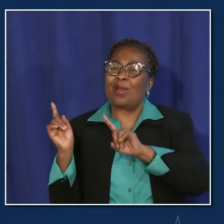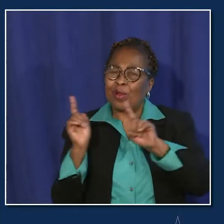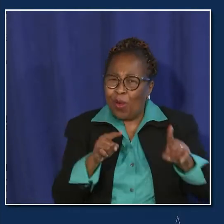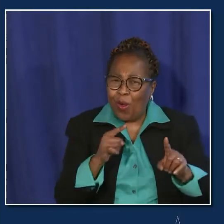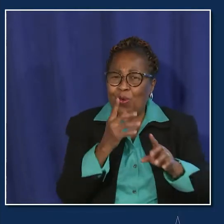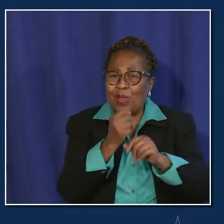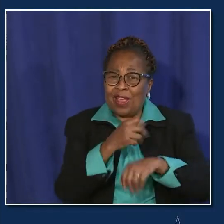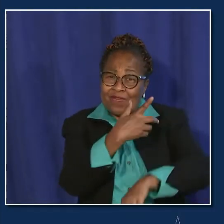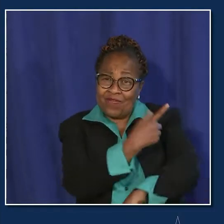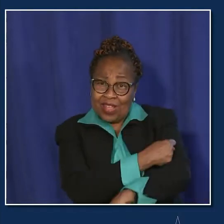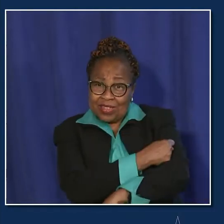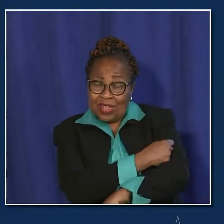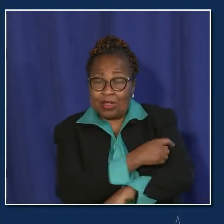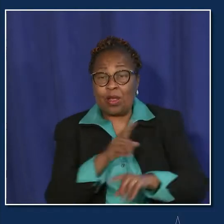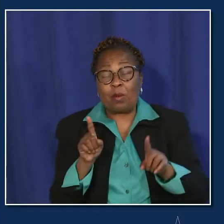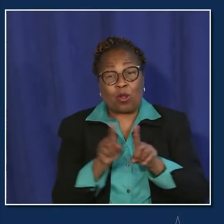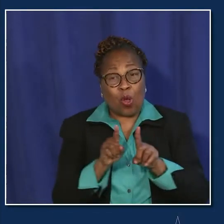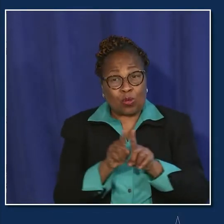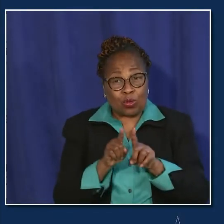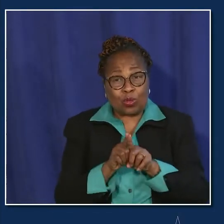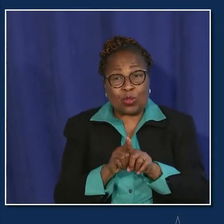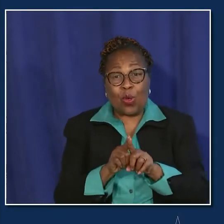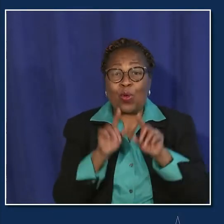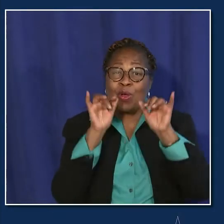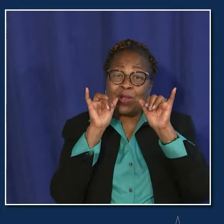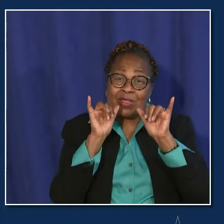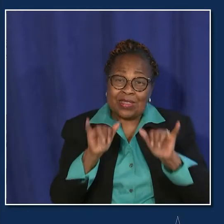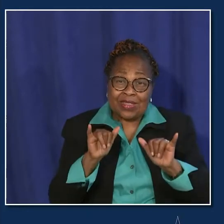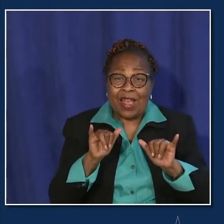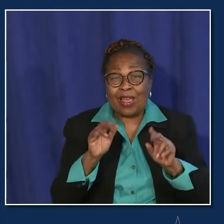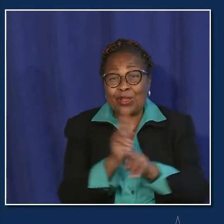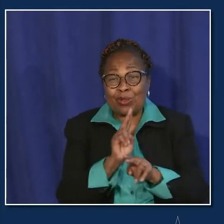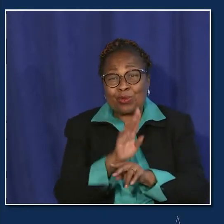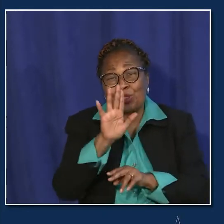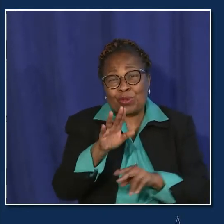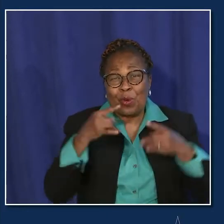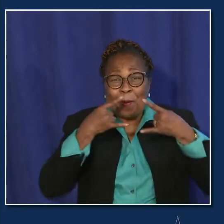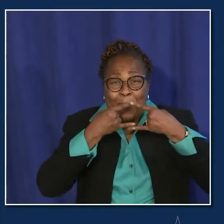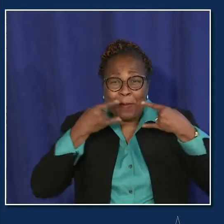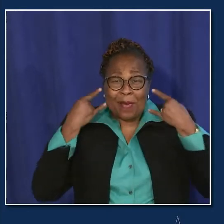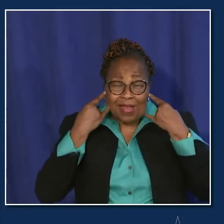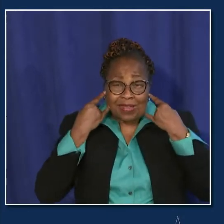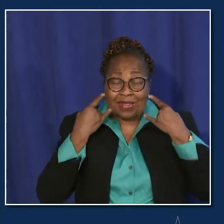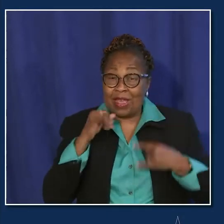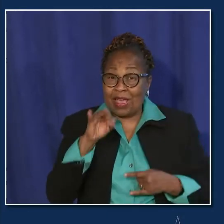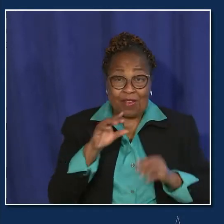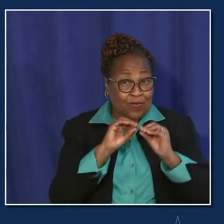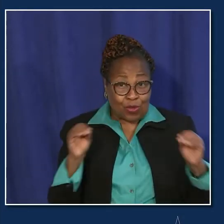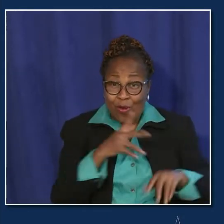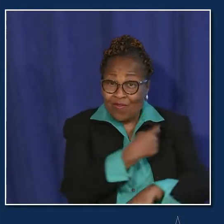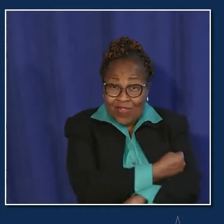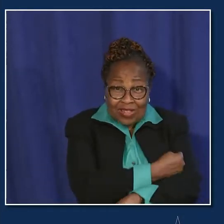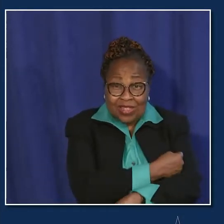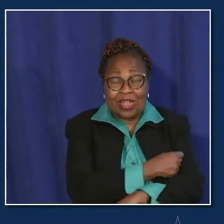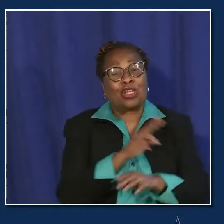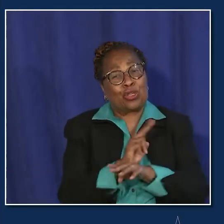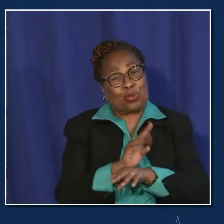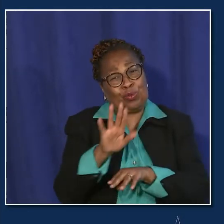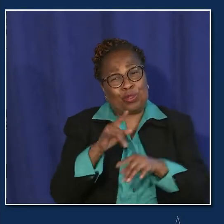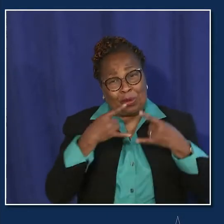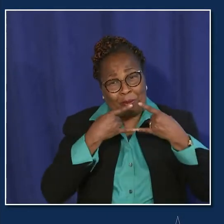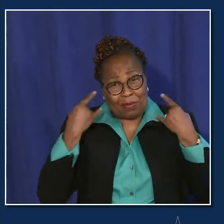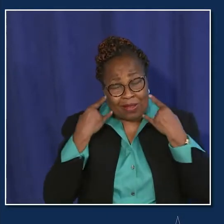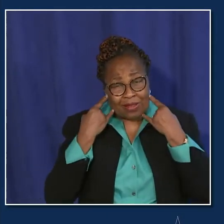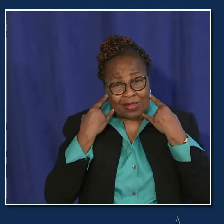vaccinated, but also importantly, stay masked up if you are not vaccinated. We are finally at a point